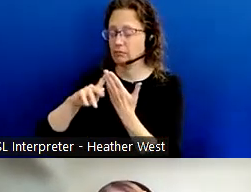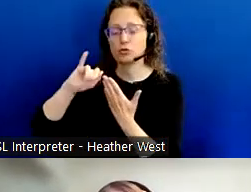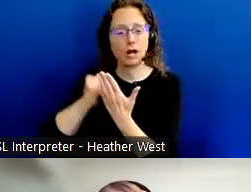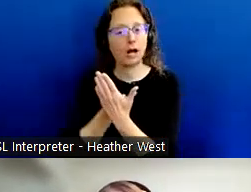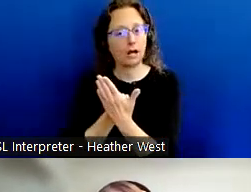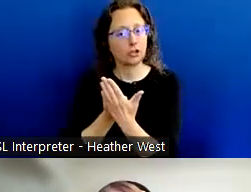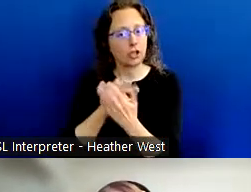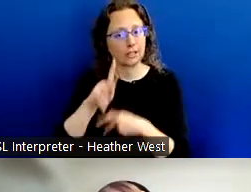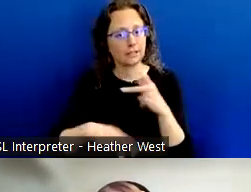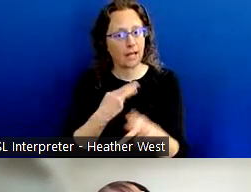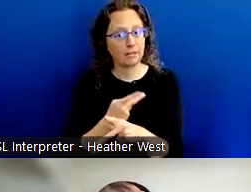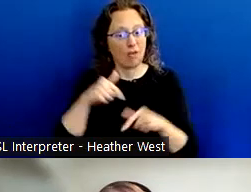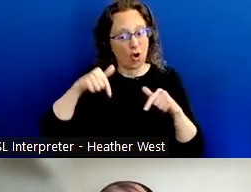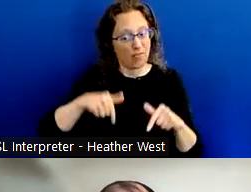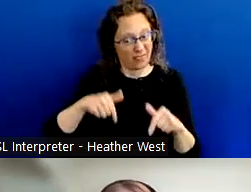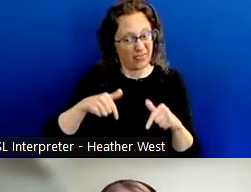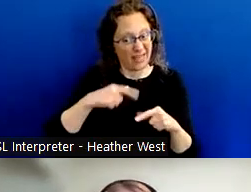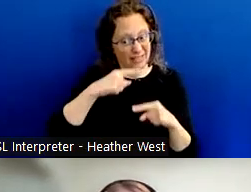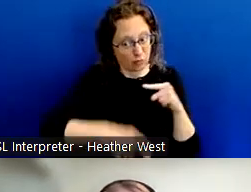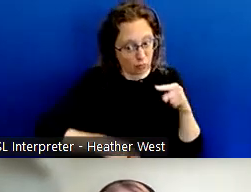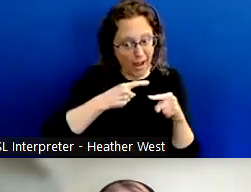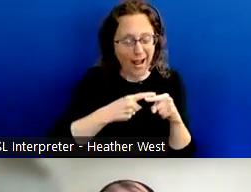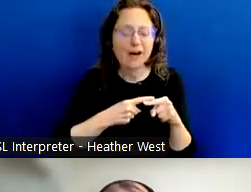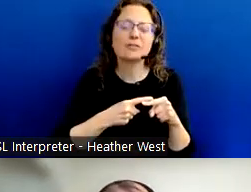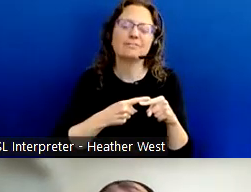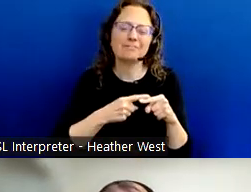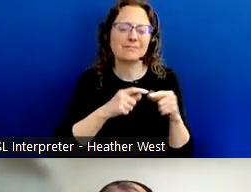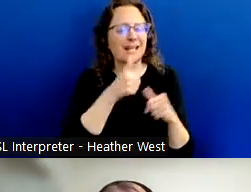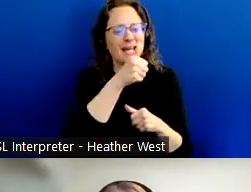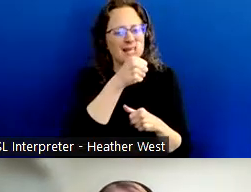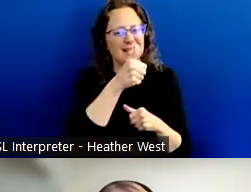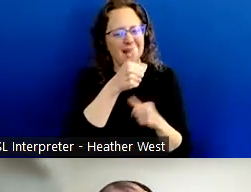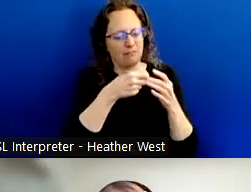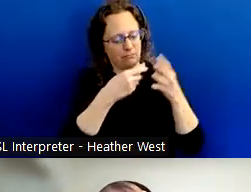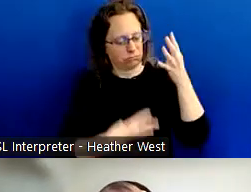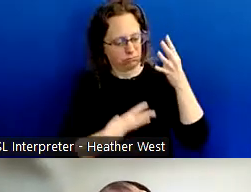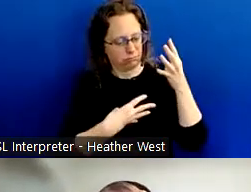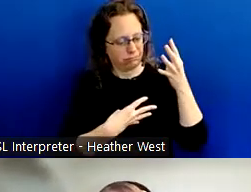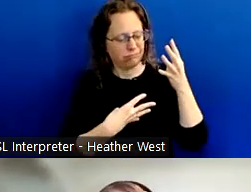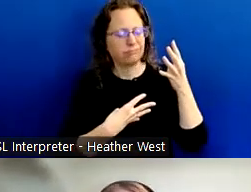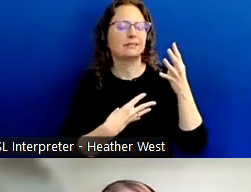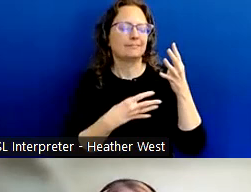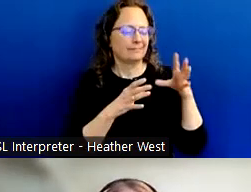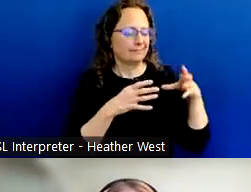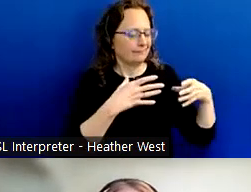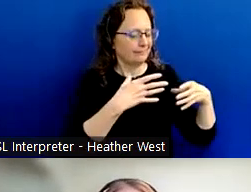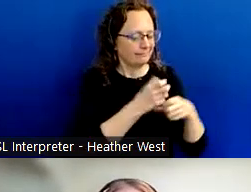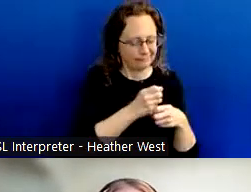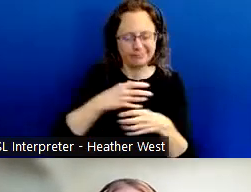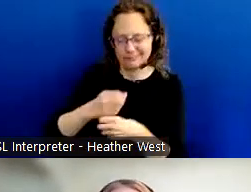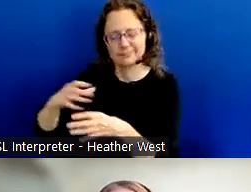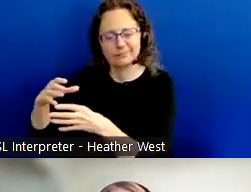call for applications, we have further refined these projects into these 3 key buckets to help streamline